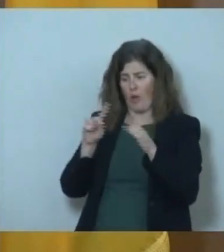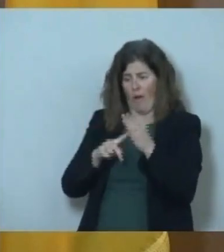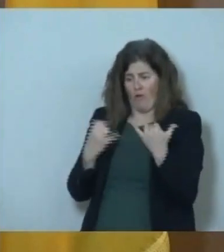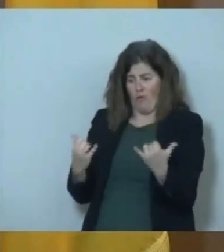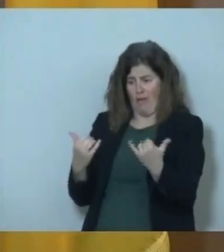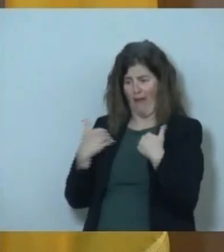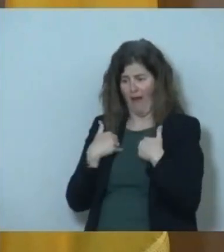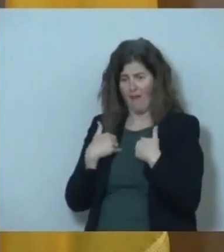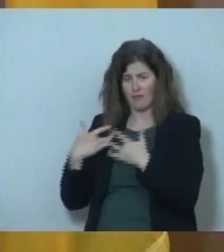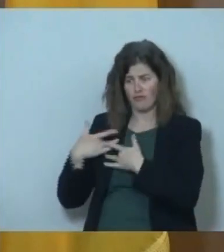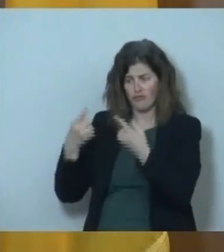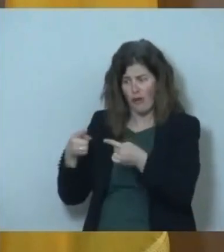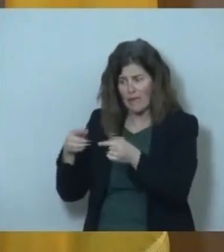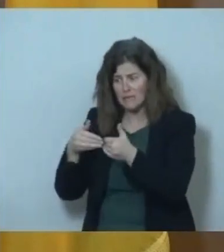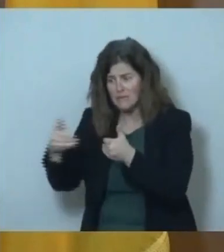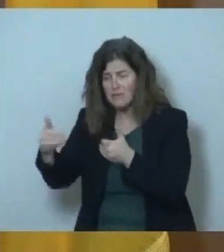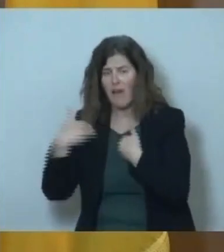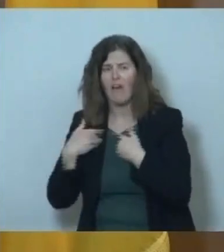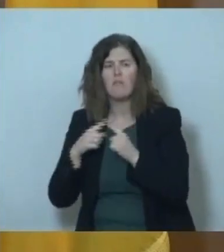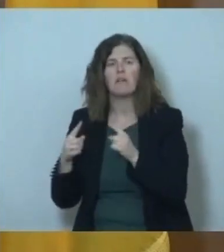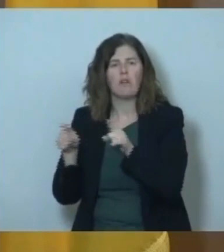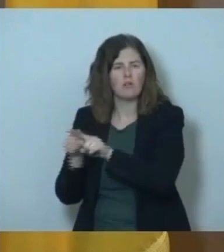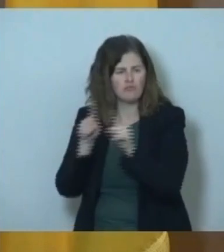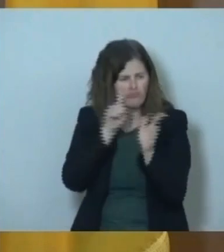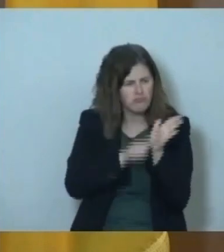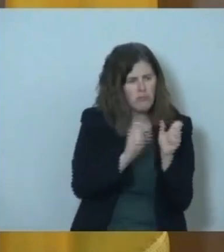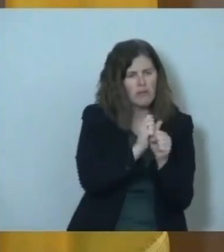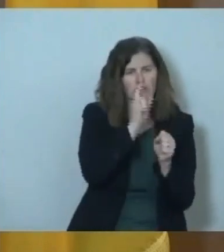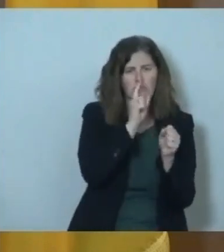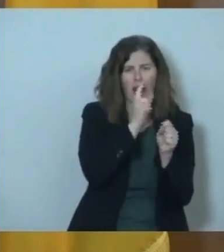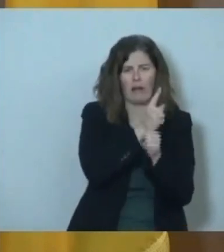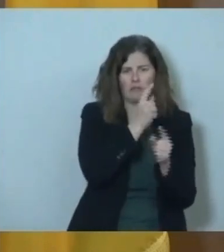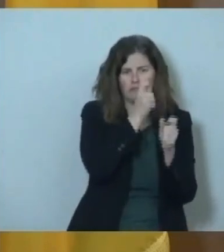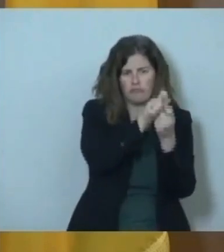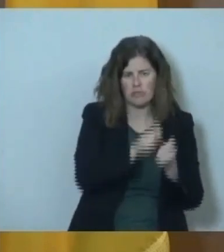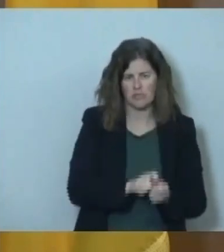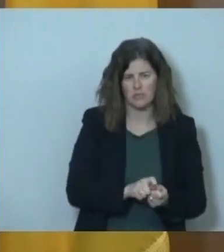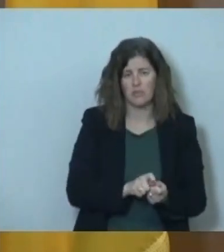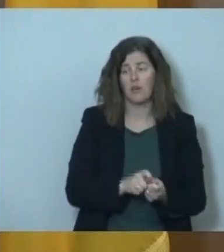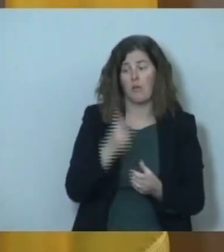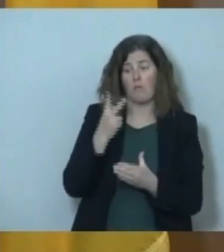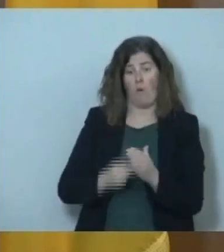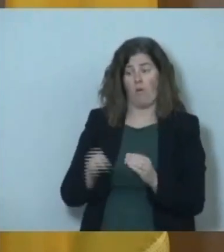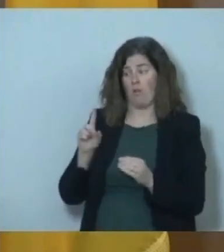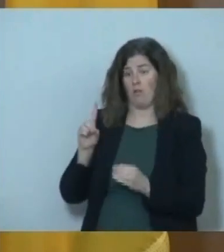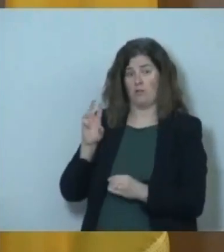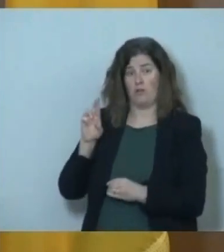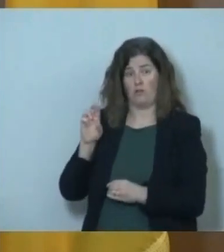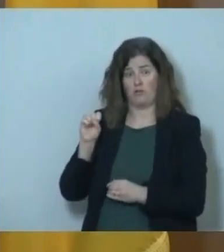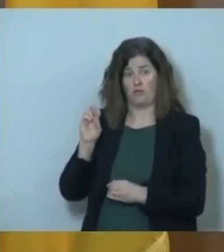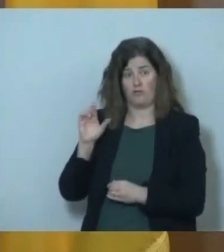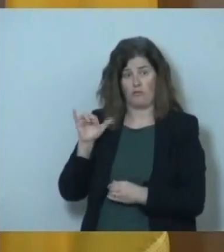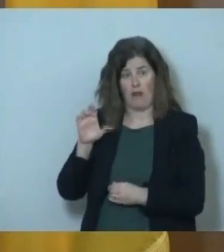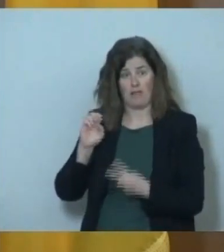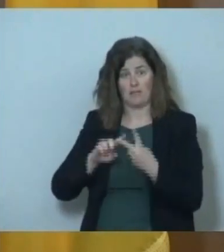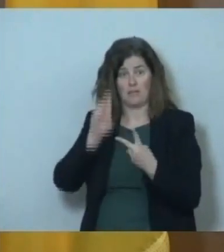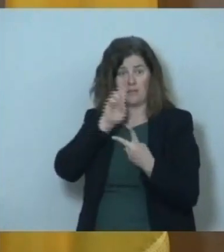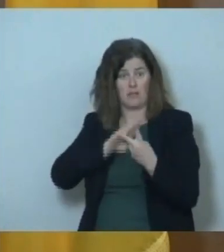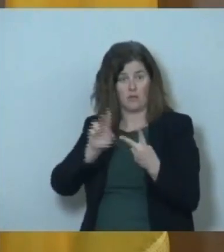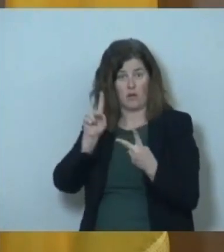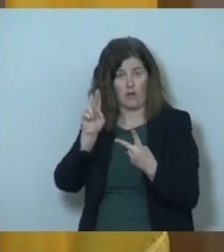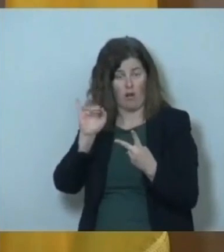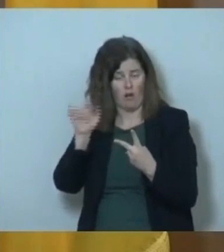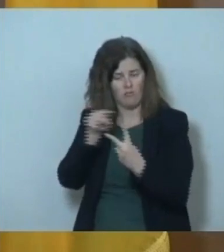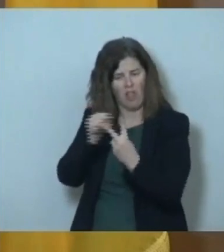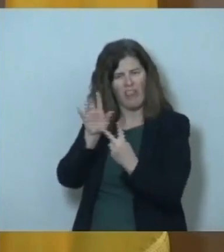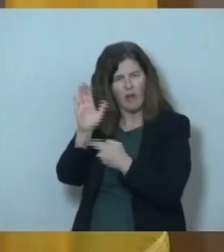but the trends. And one of the reasons that both Dr. Scrace and Secretary Kunkel's information and presentations